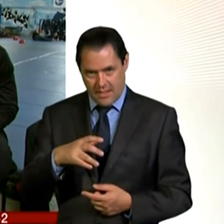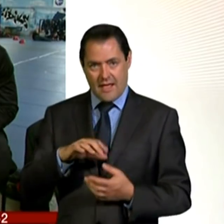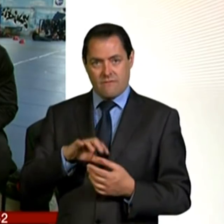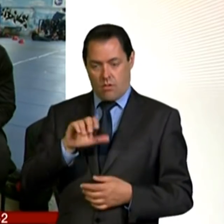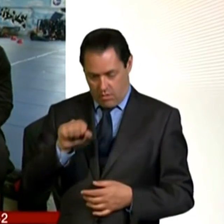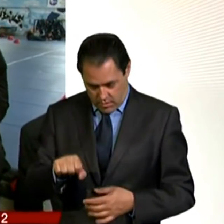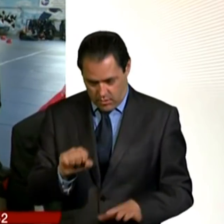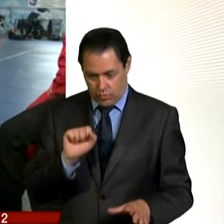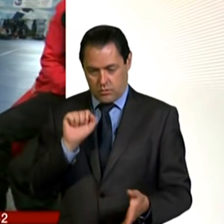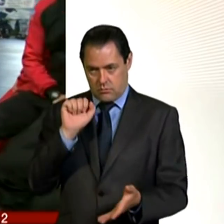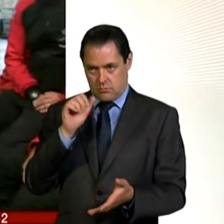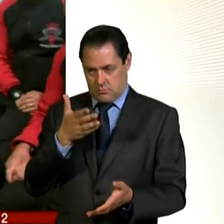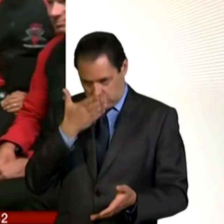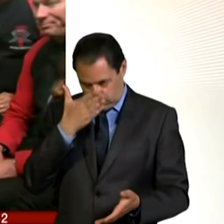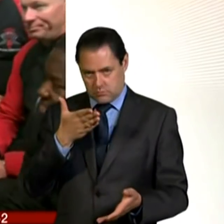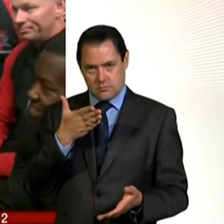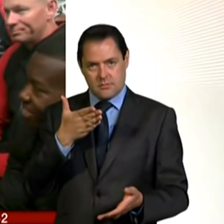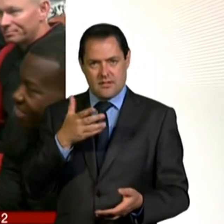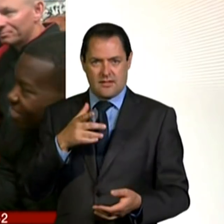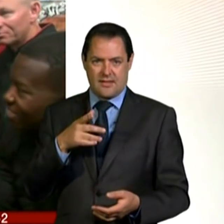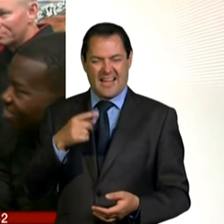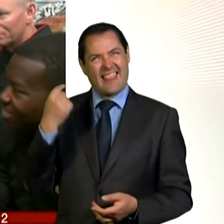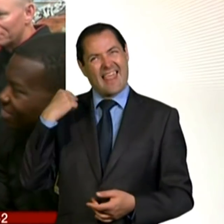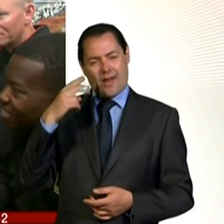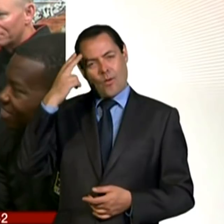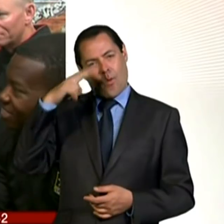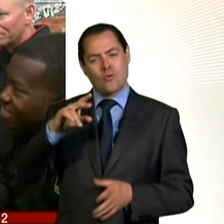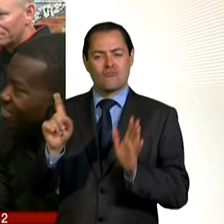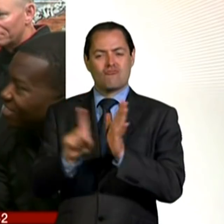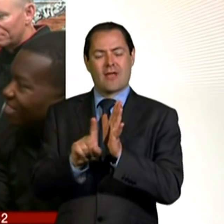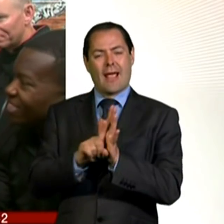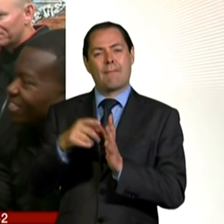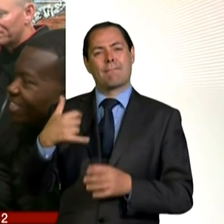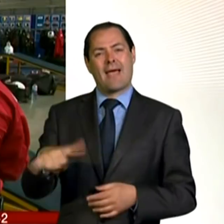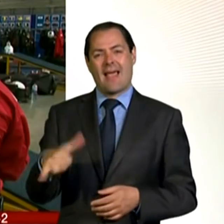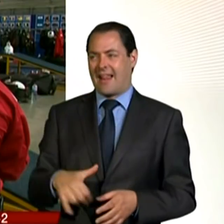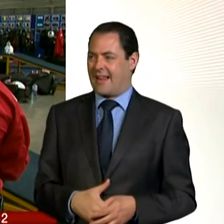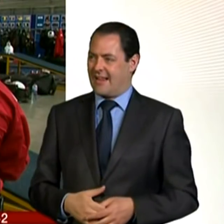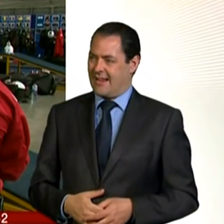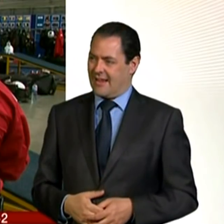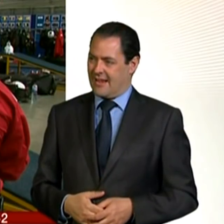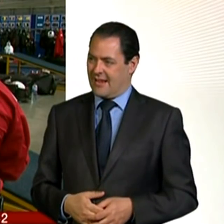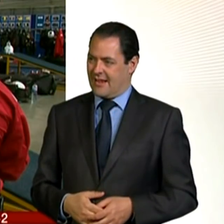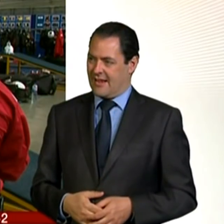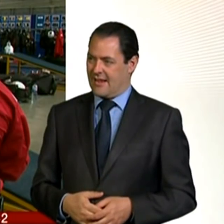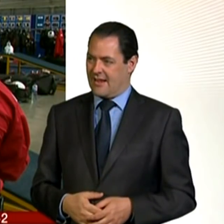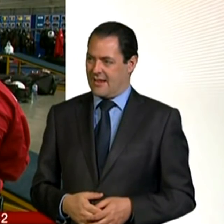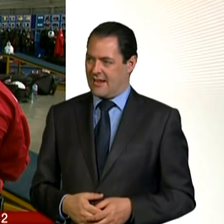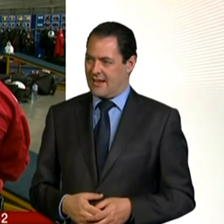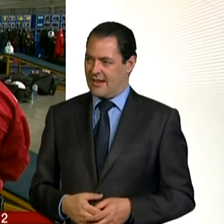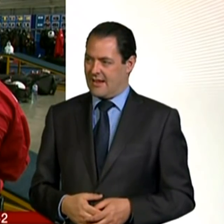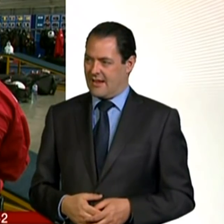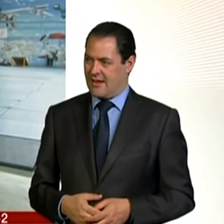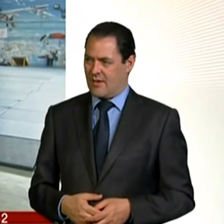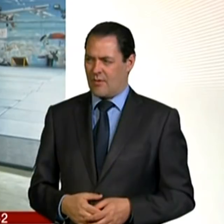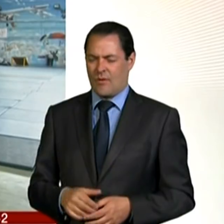other side, which they called ringing the bell, by the way. We all go through tough training, and then at the end of the